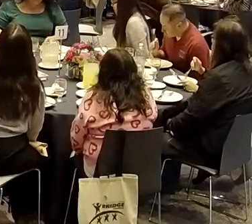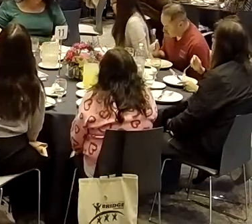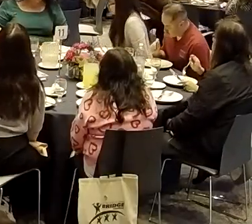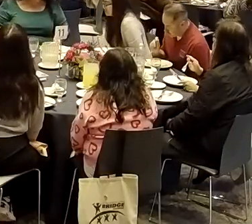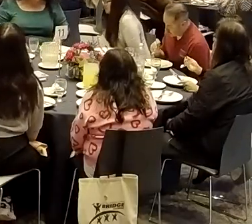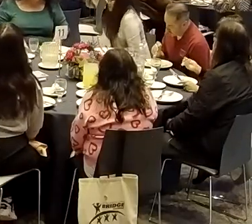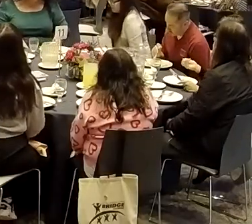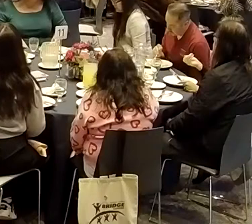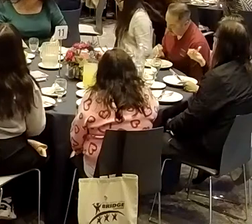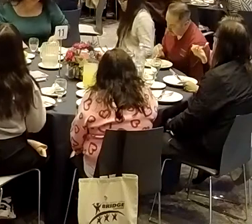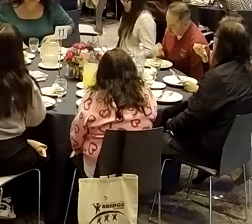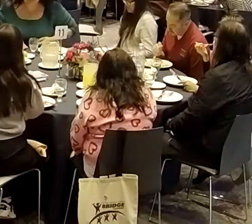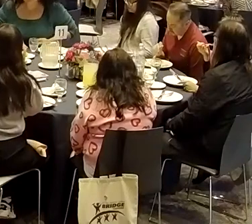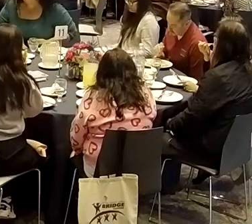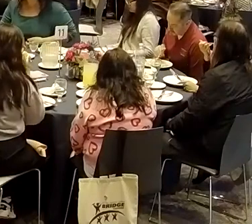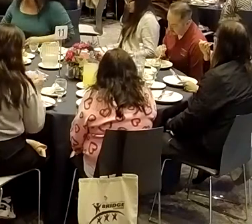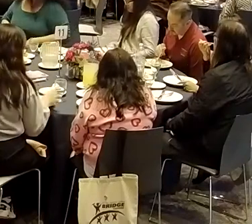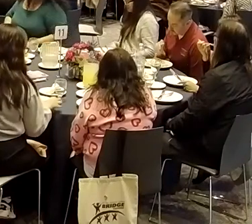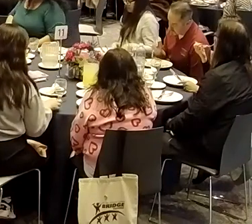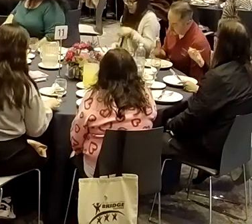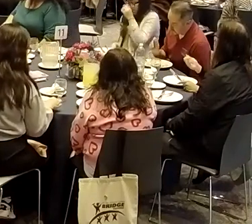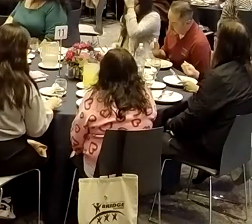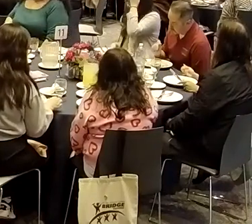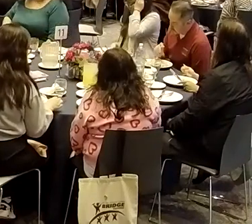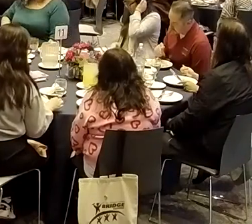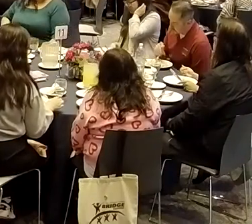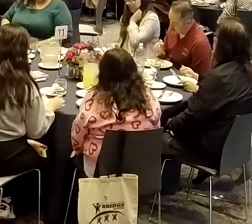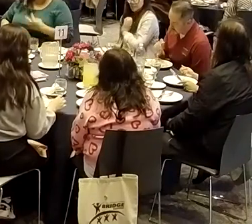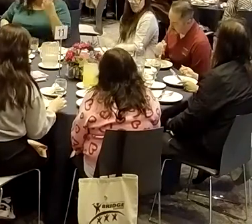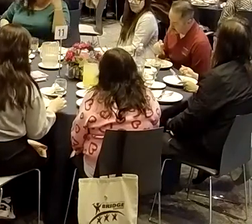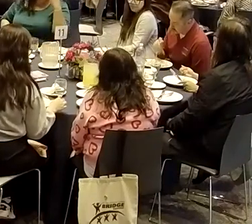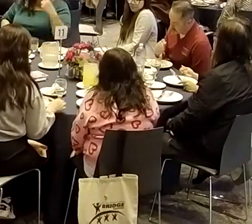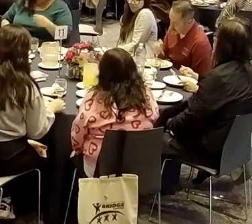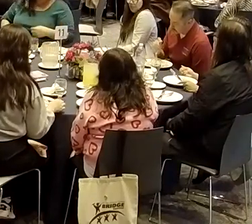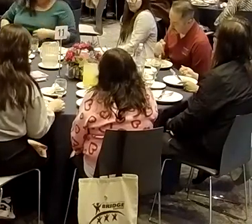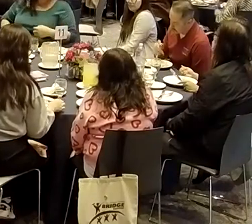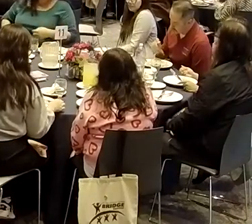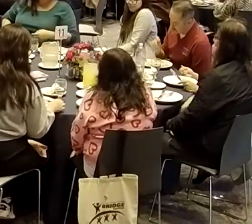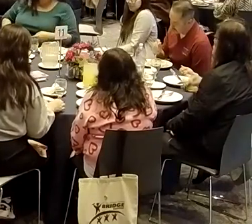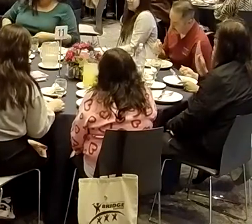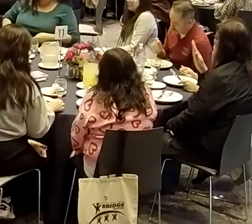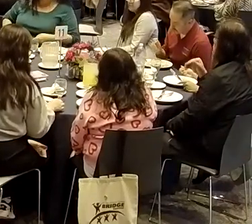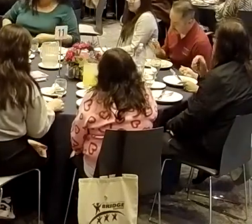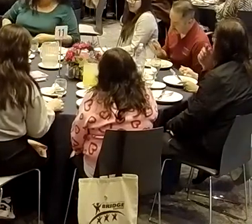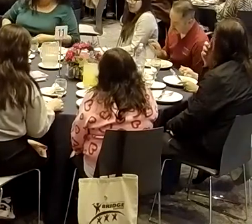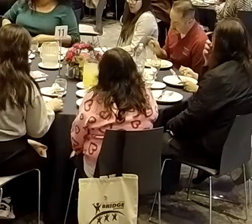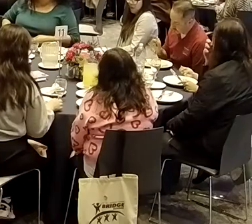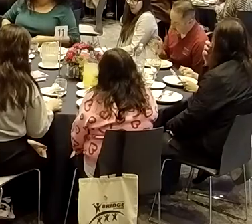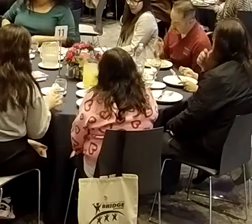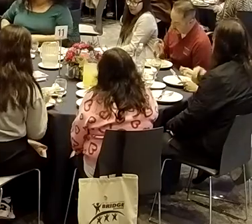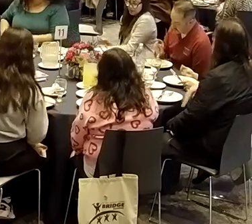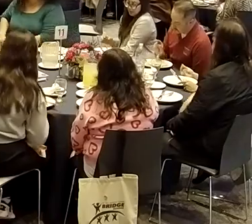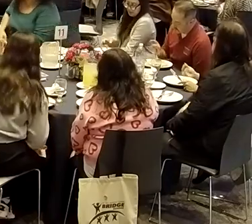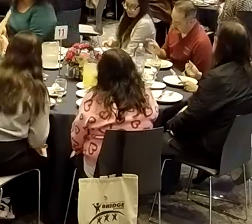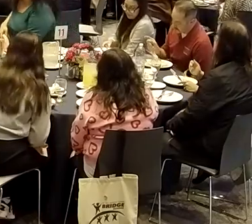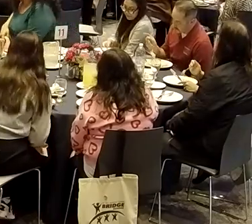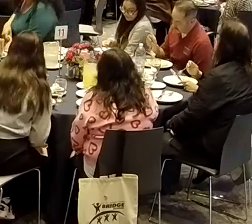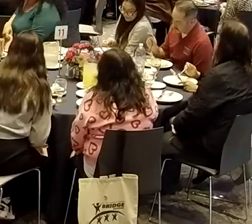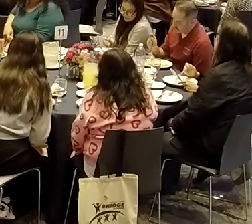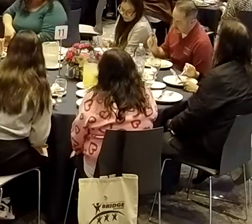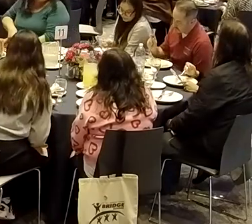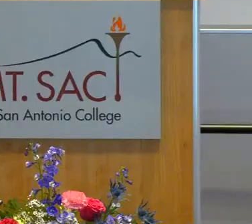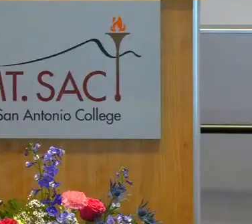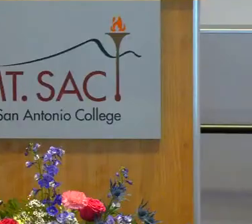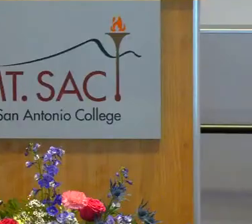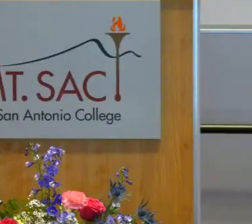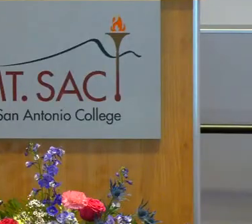It's so nice to see everyone enjoying their lunch. We planned this for several months, and it's so nice to see.